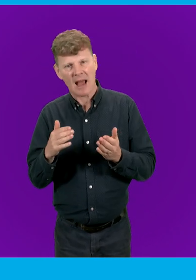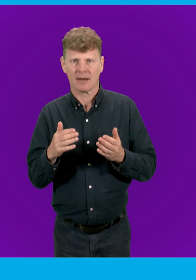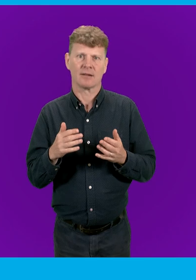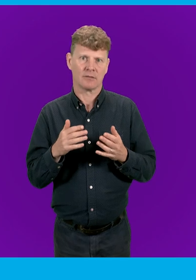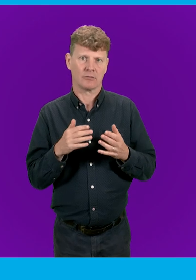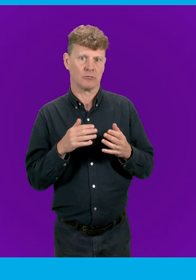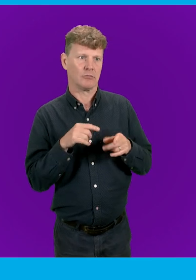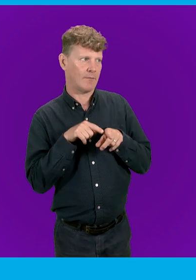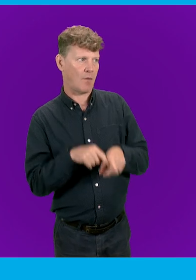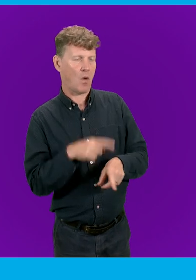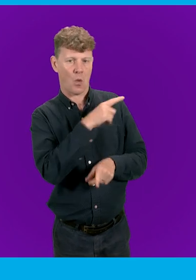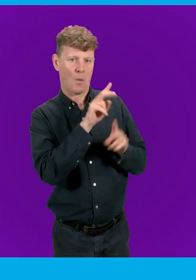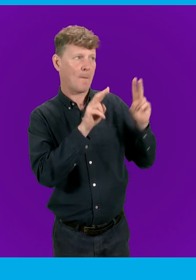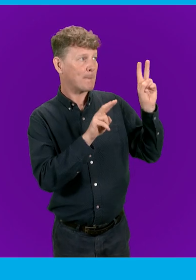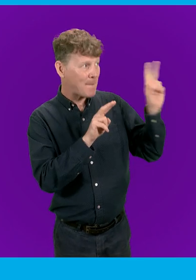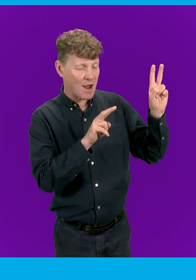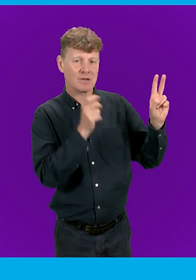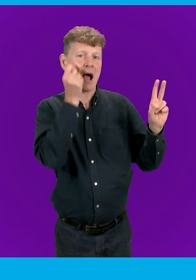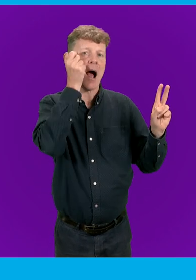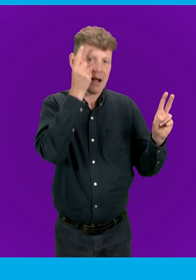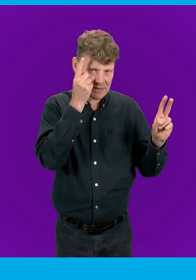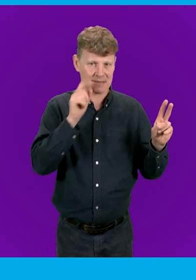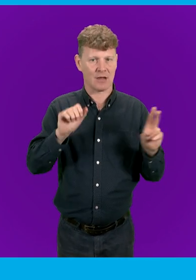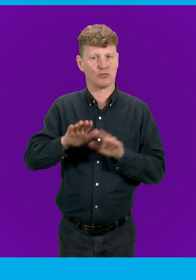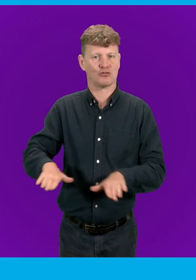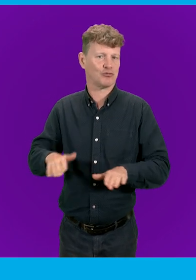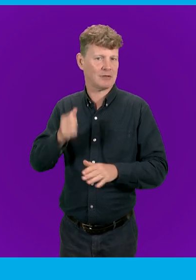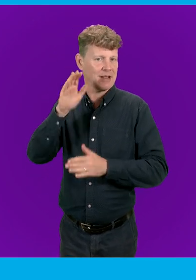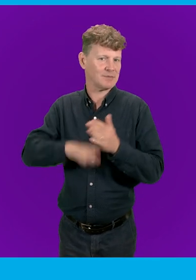like understand what their children are going through.